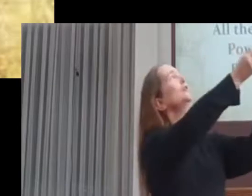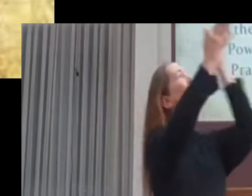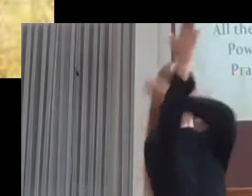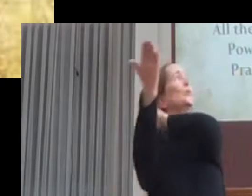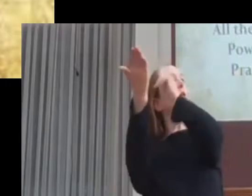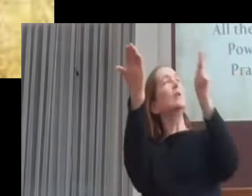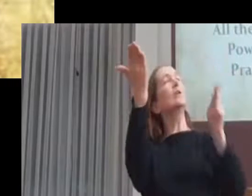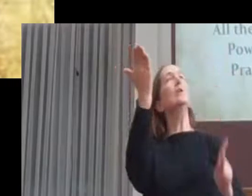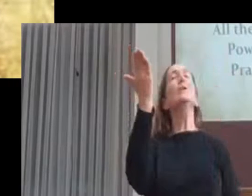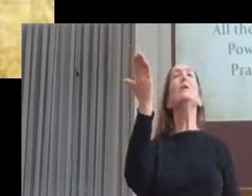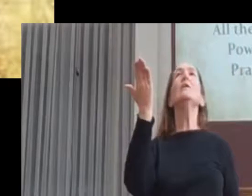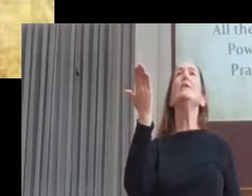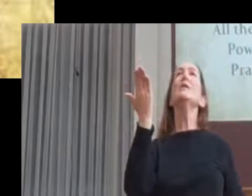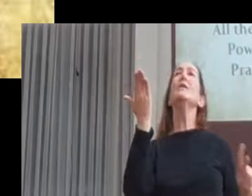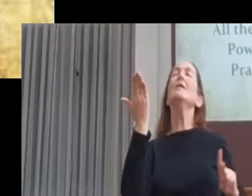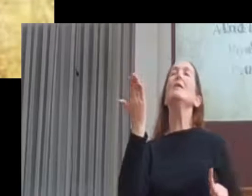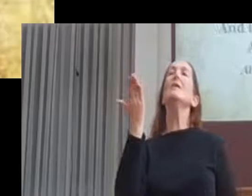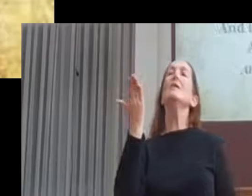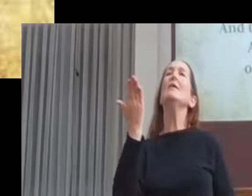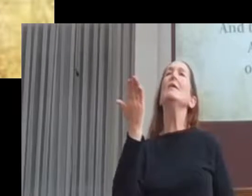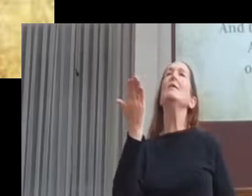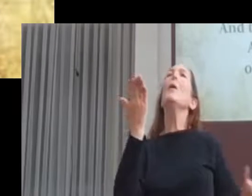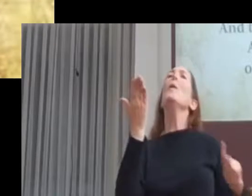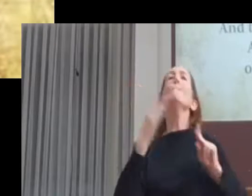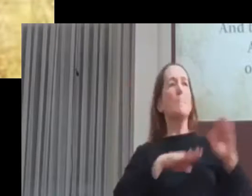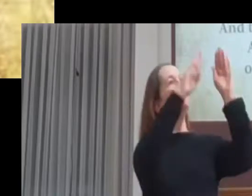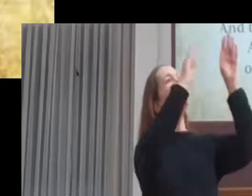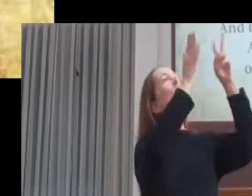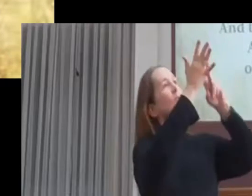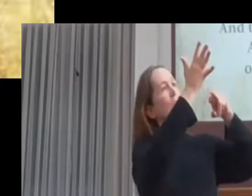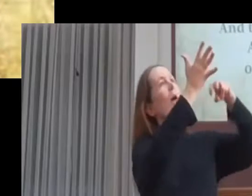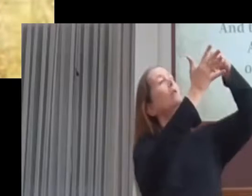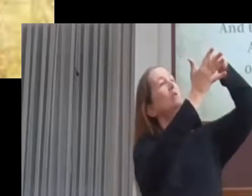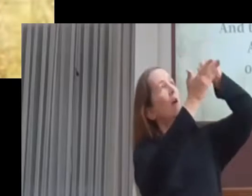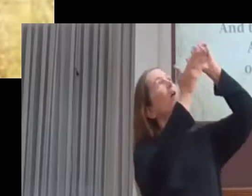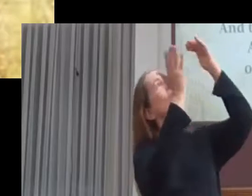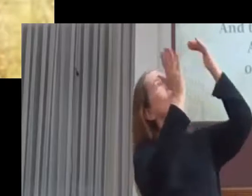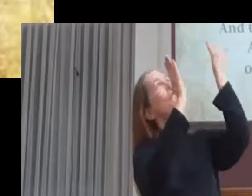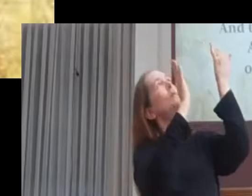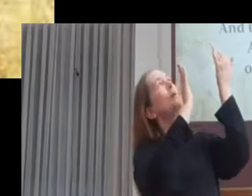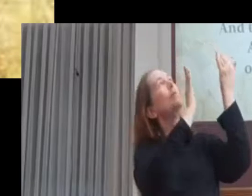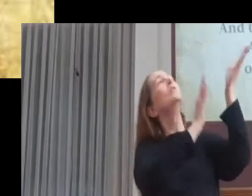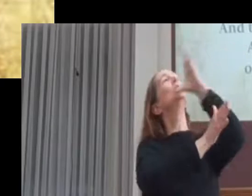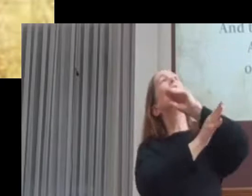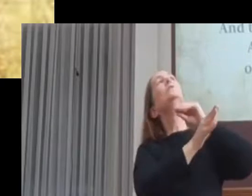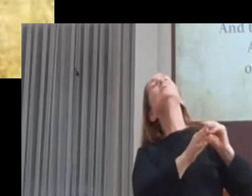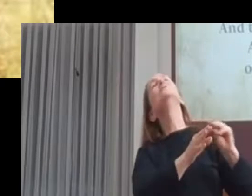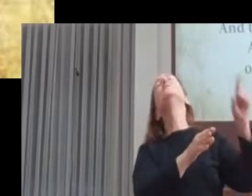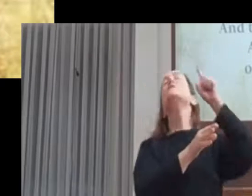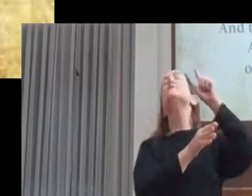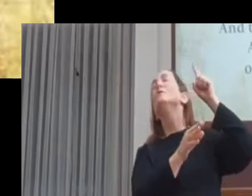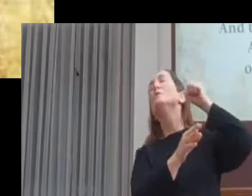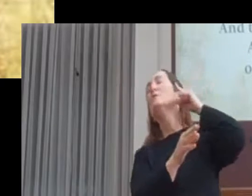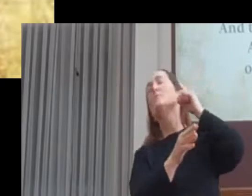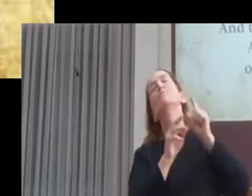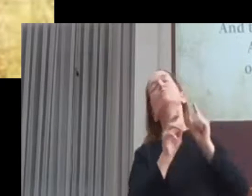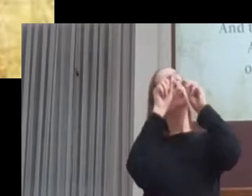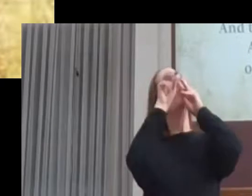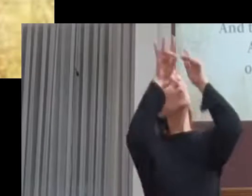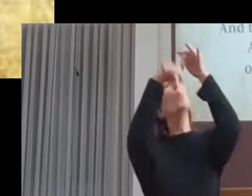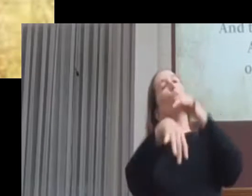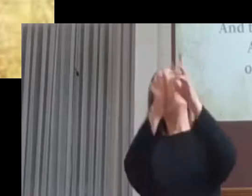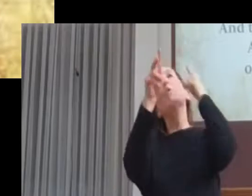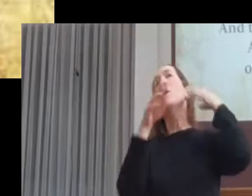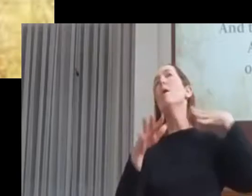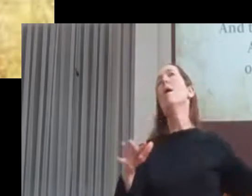and majesty, praise to the King. Mountains bow